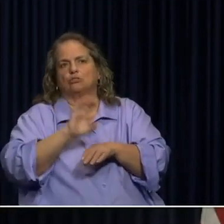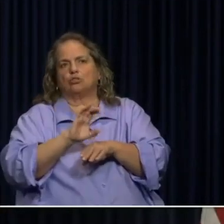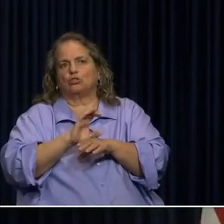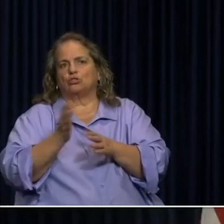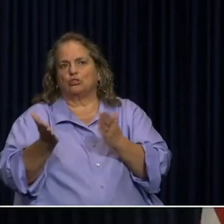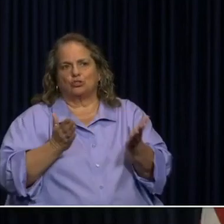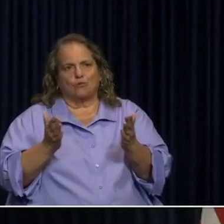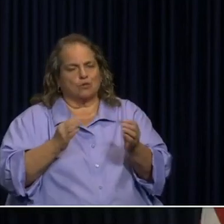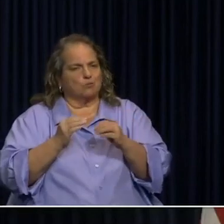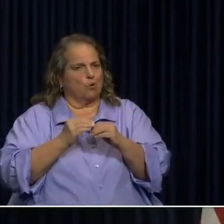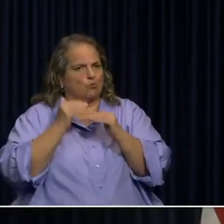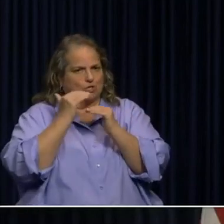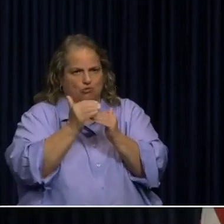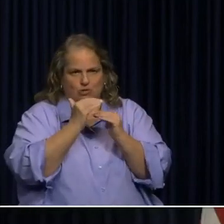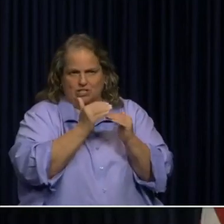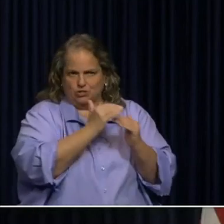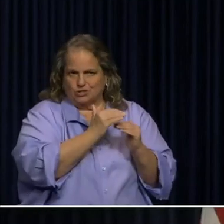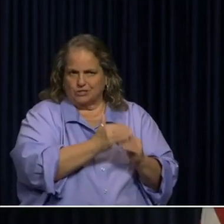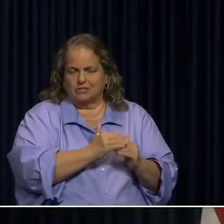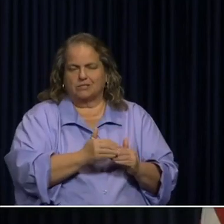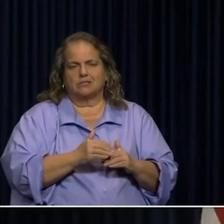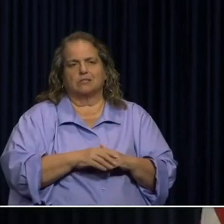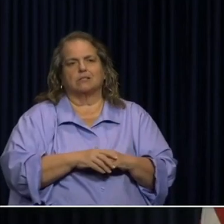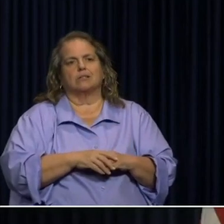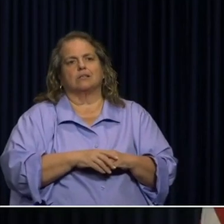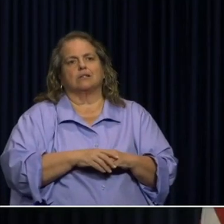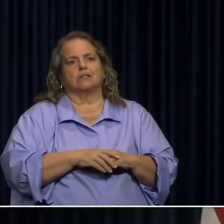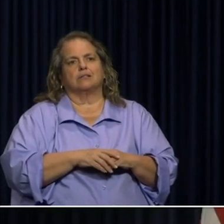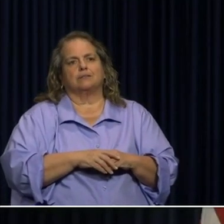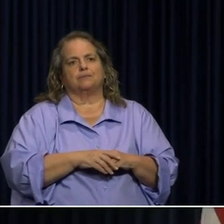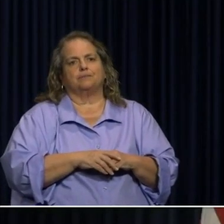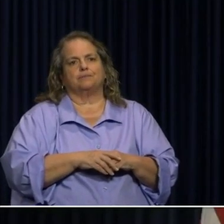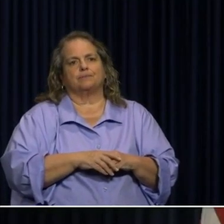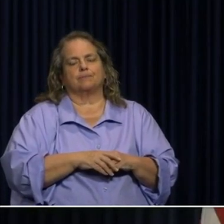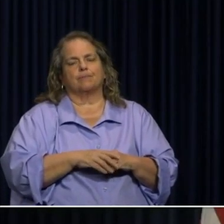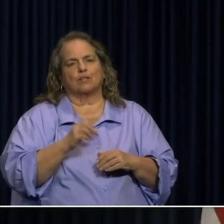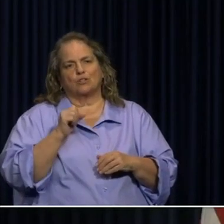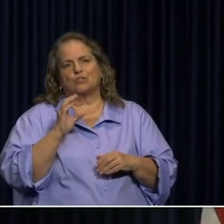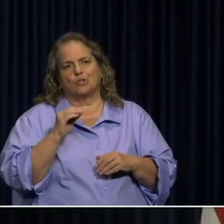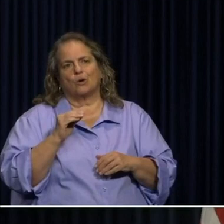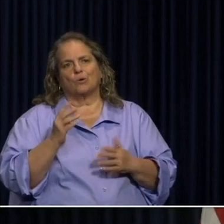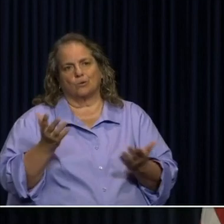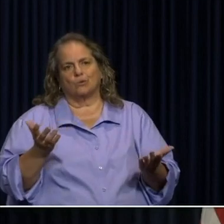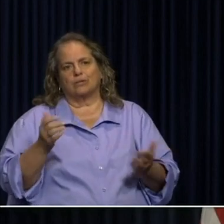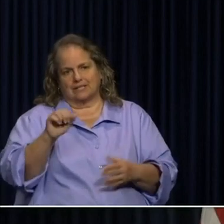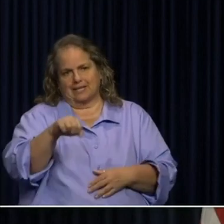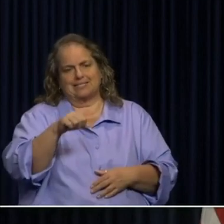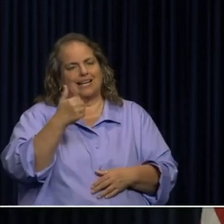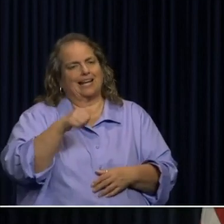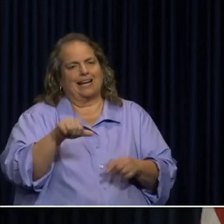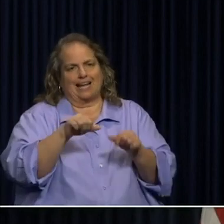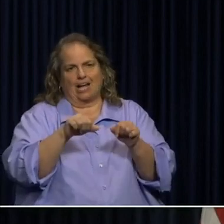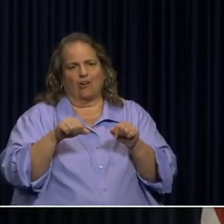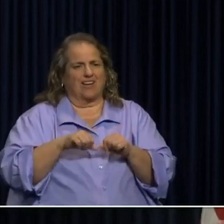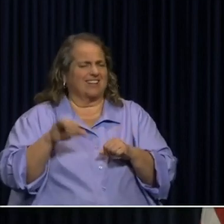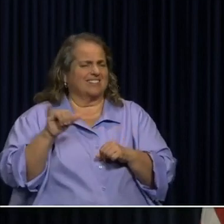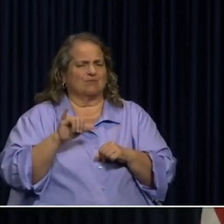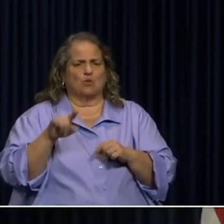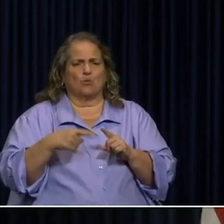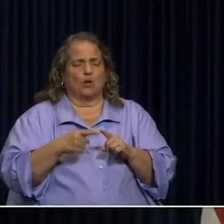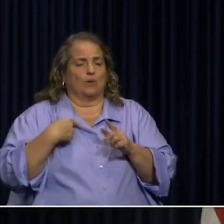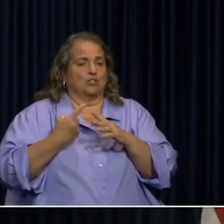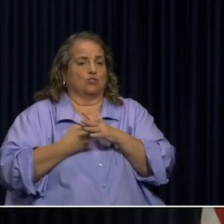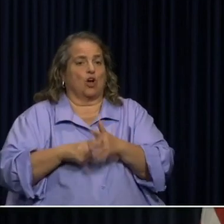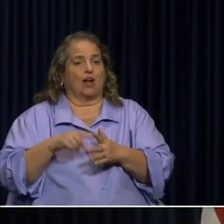County, given what they are facing. So yes, any area, just like when we started